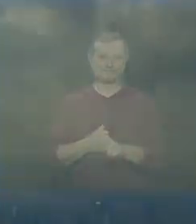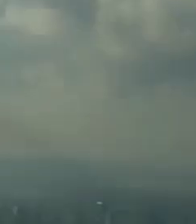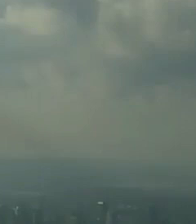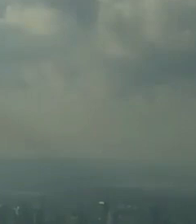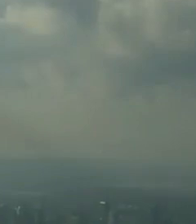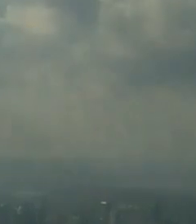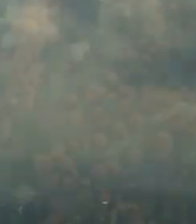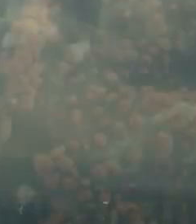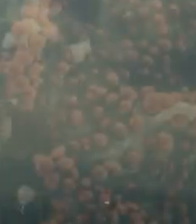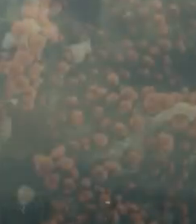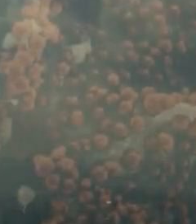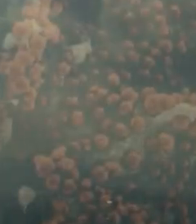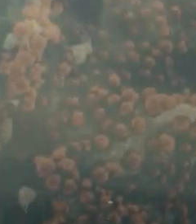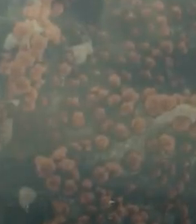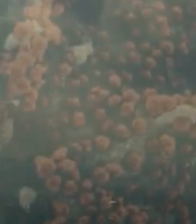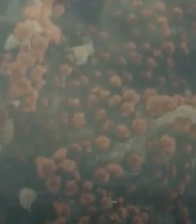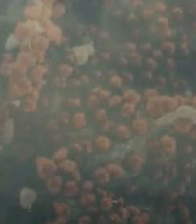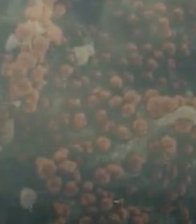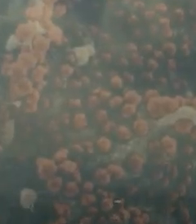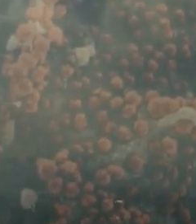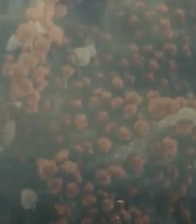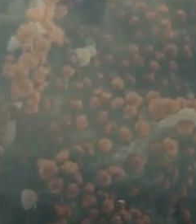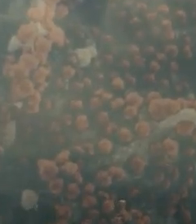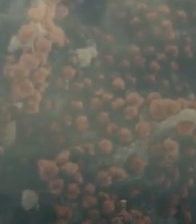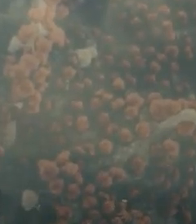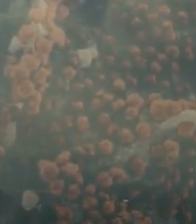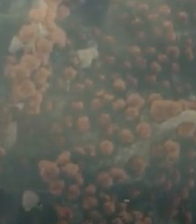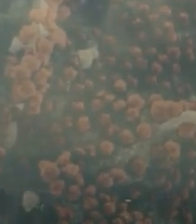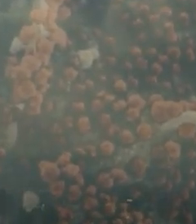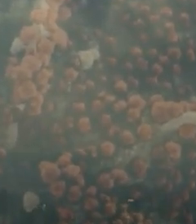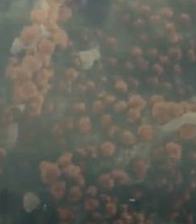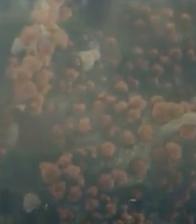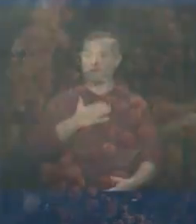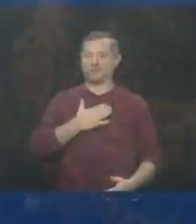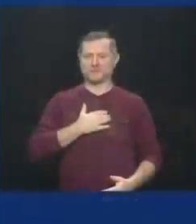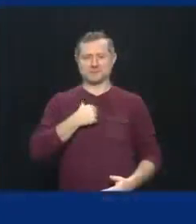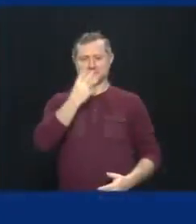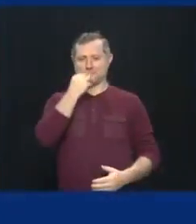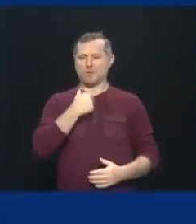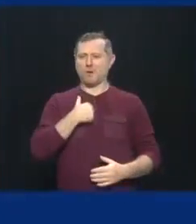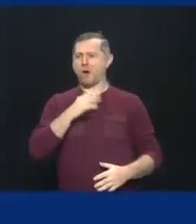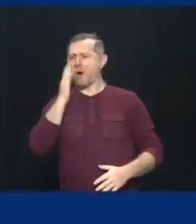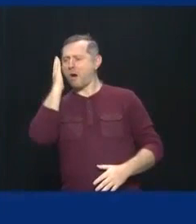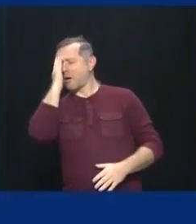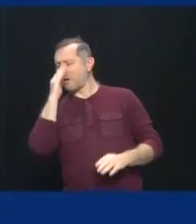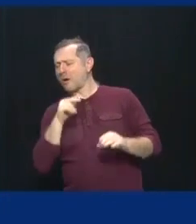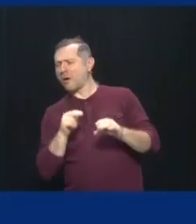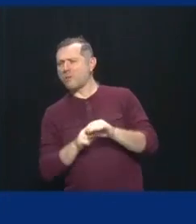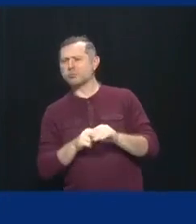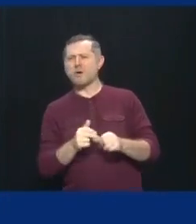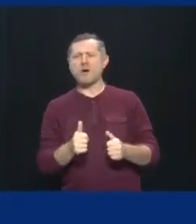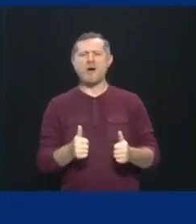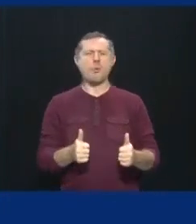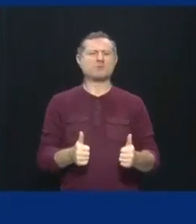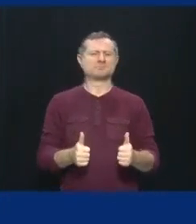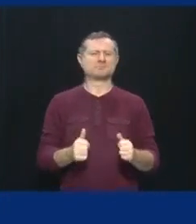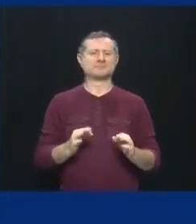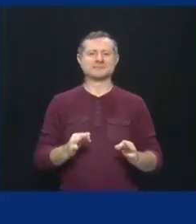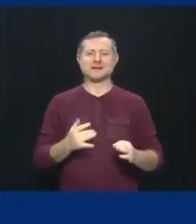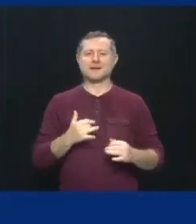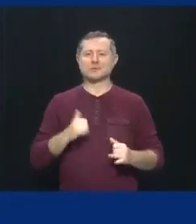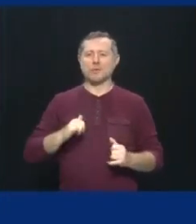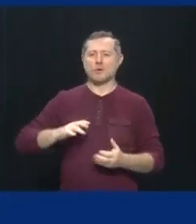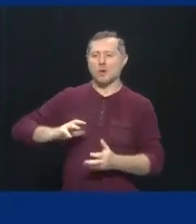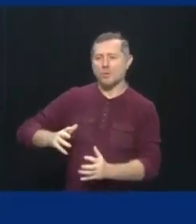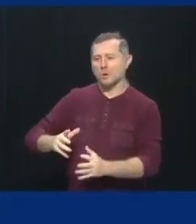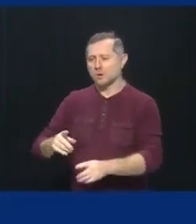Hochul talking about New York's daily COVID infection rate, which is now approaching 4%, as she announced a number of new initiatives to combat